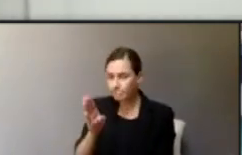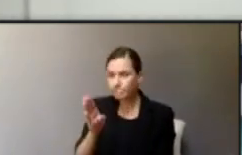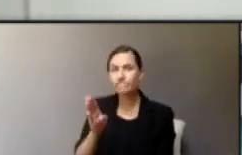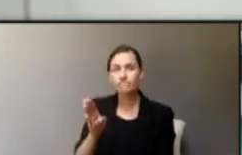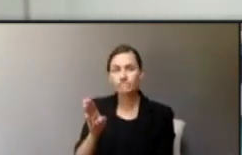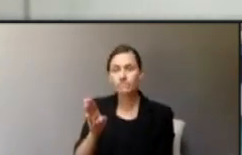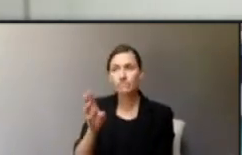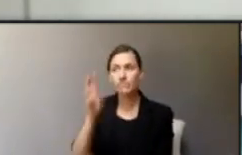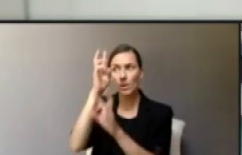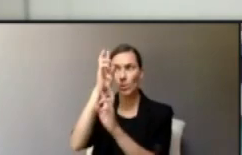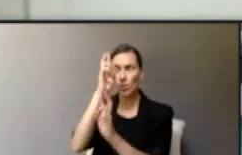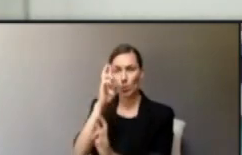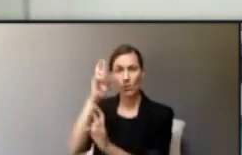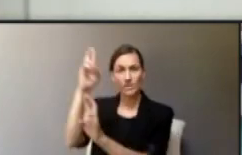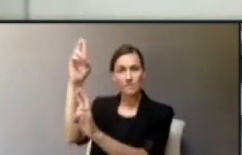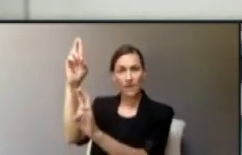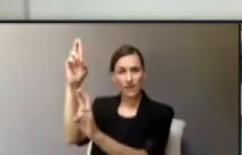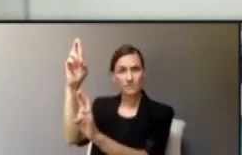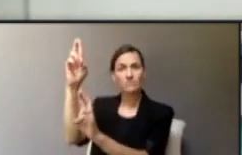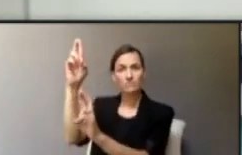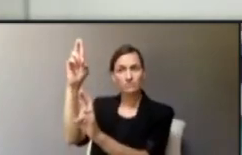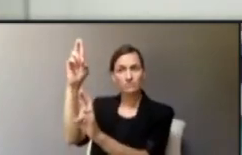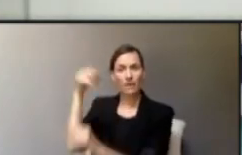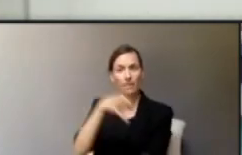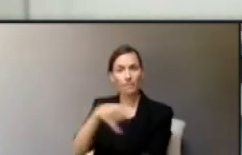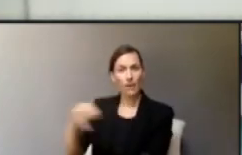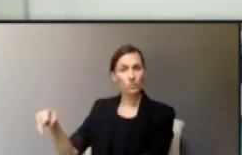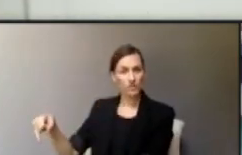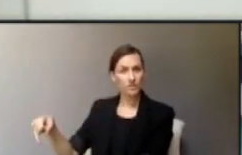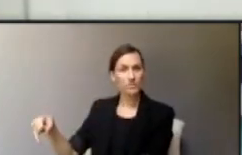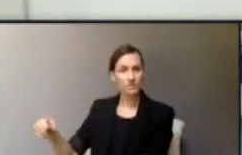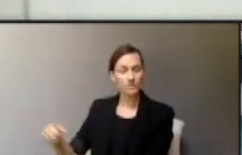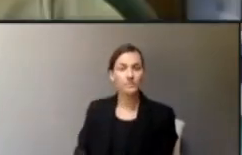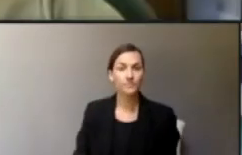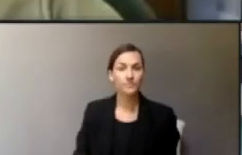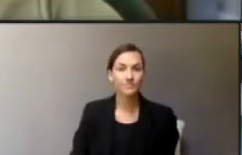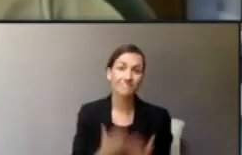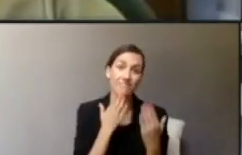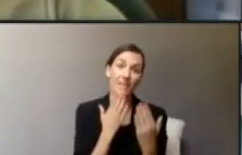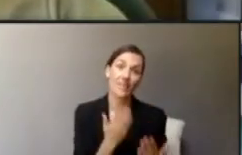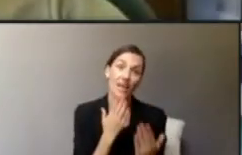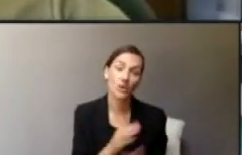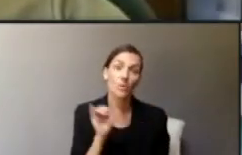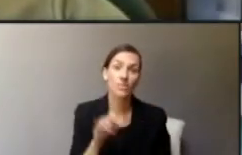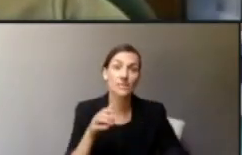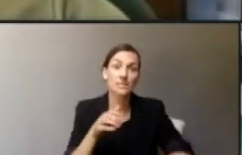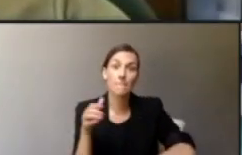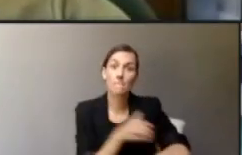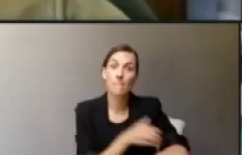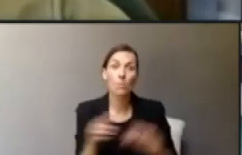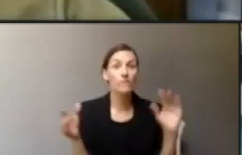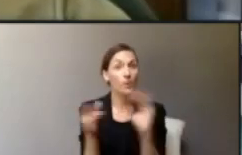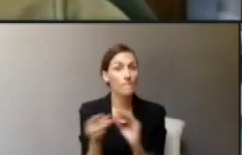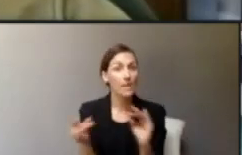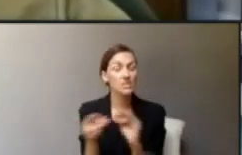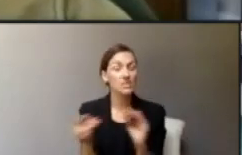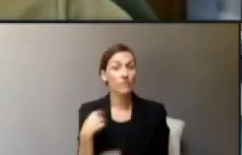in respecting those boundaries. Thank you. That's a powerful message for those